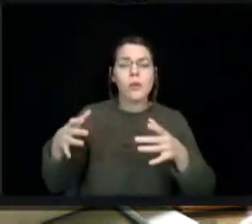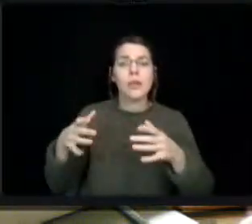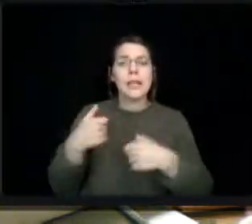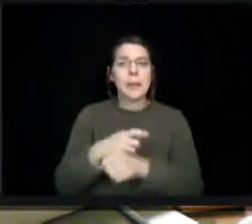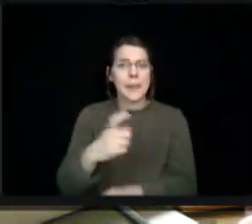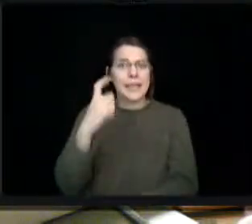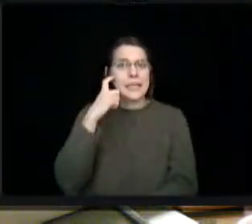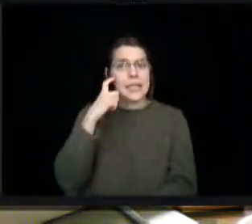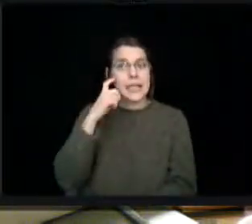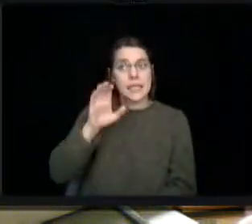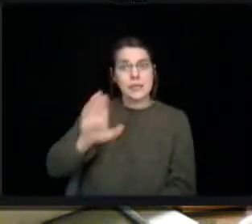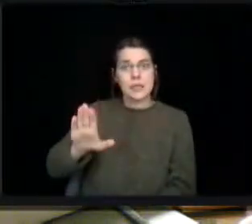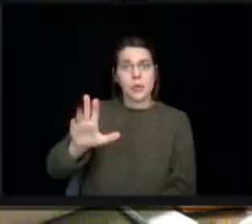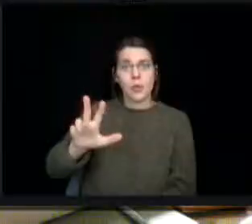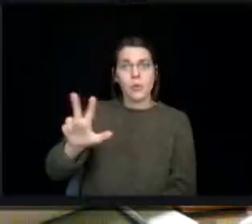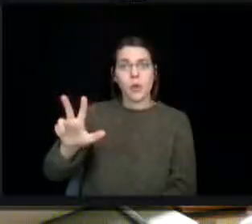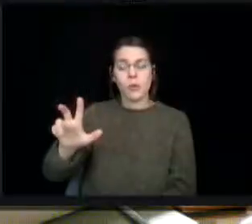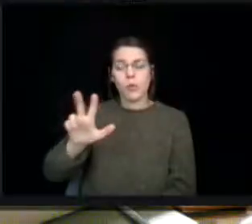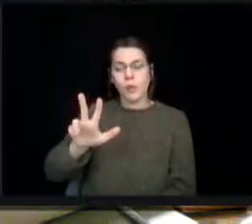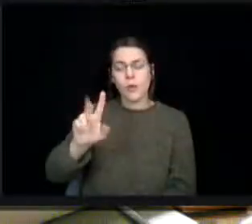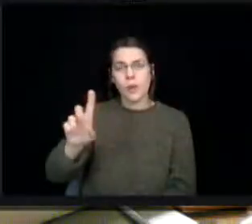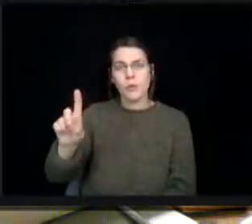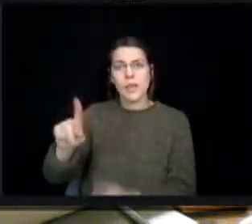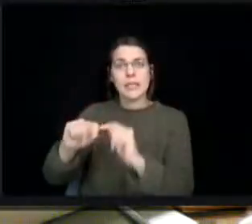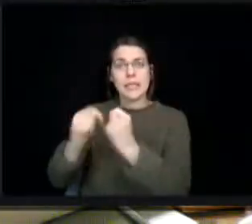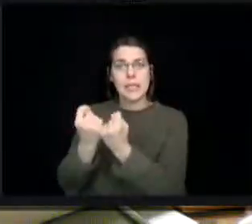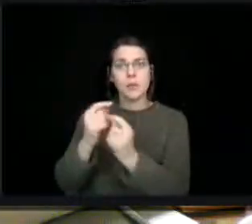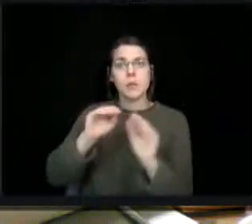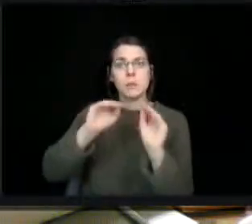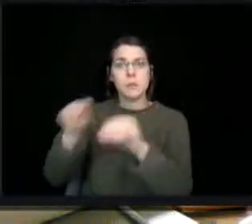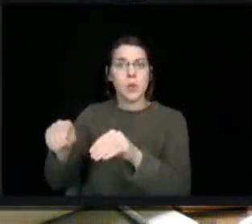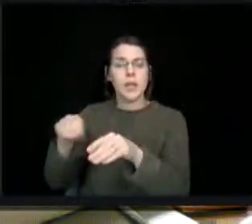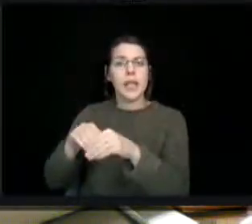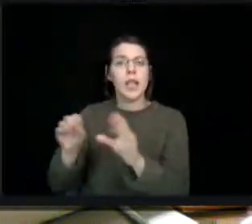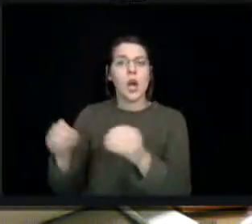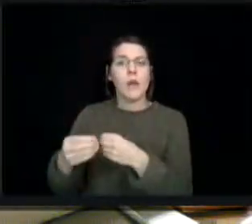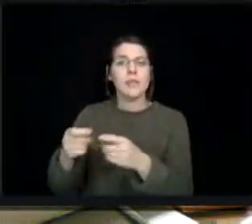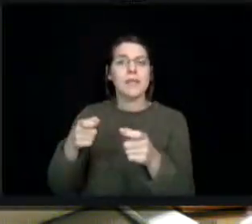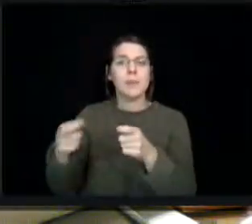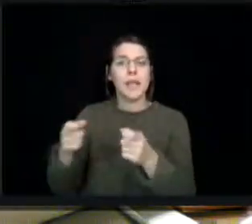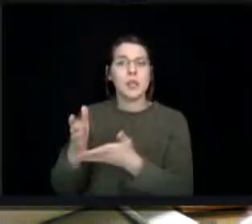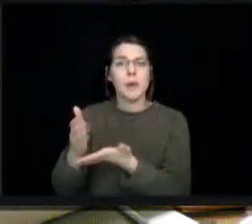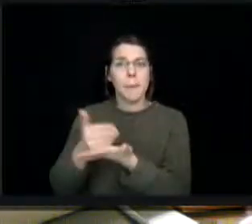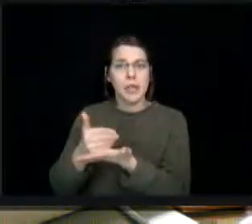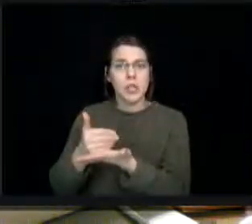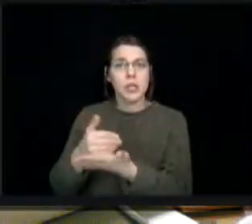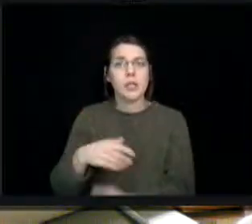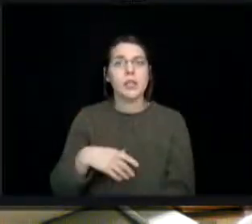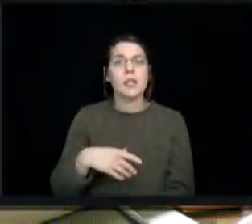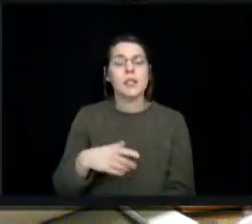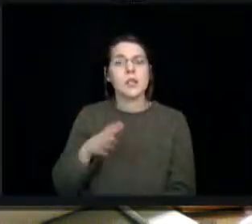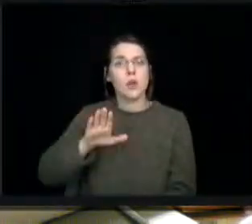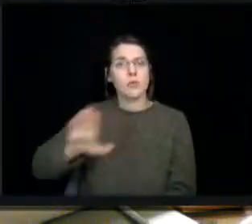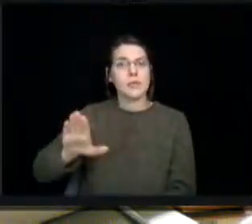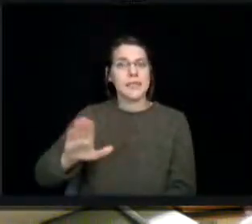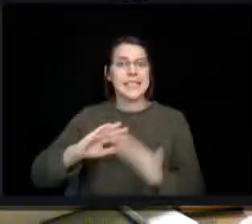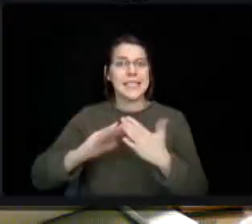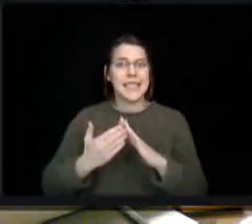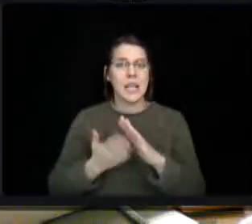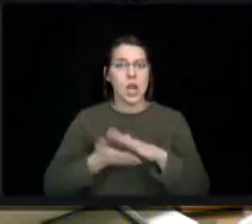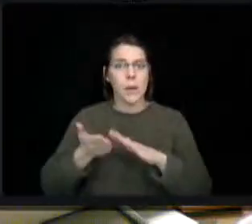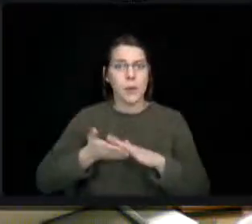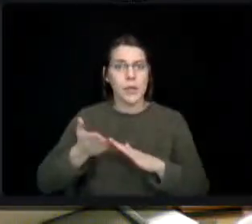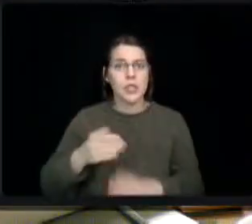team within the Office of Management and Budget, the management component of that being city operations. So ensuring that it is